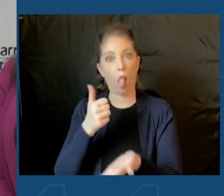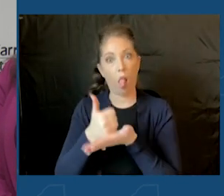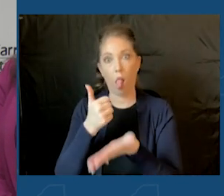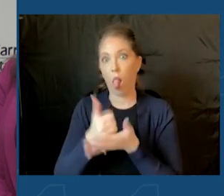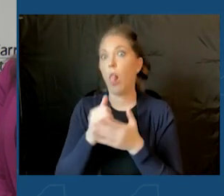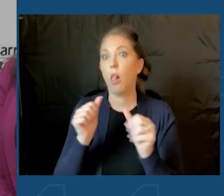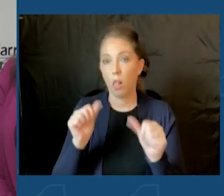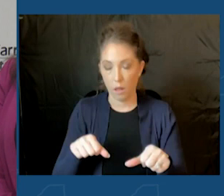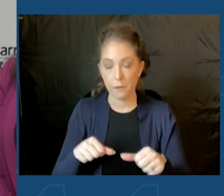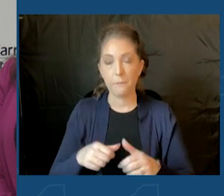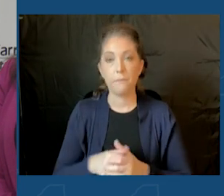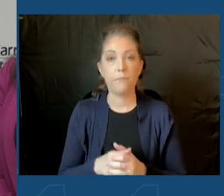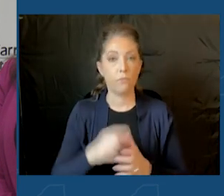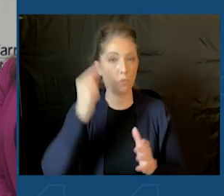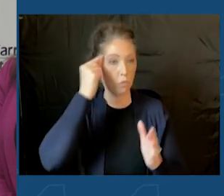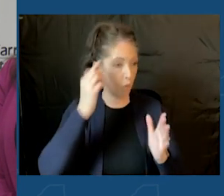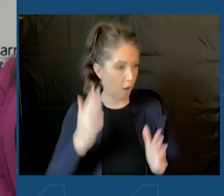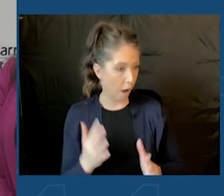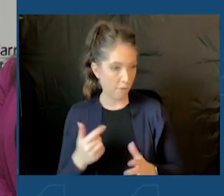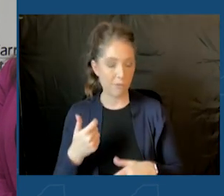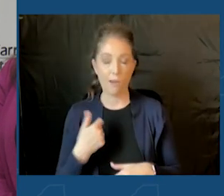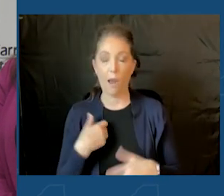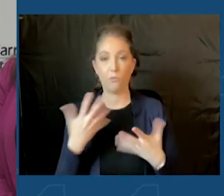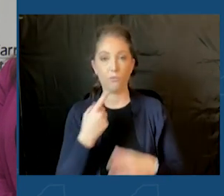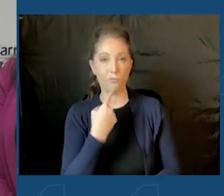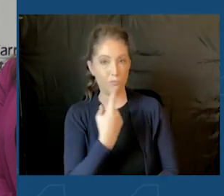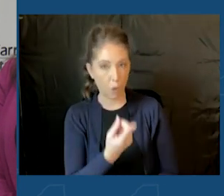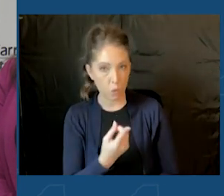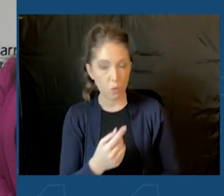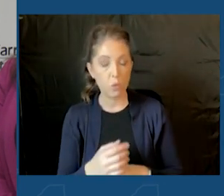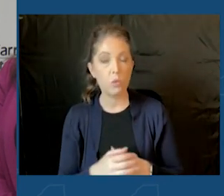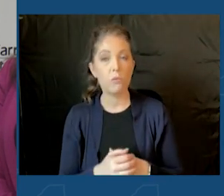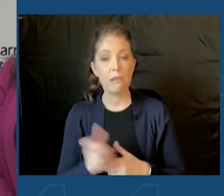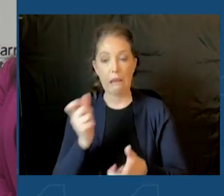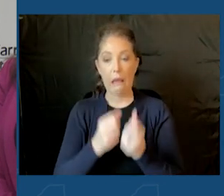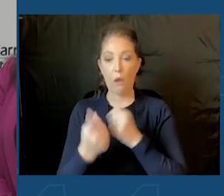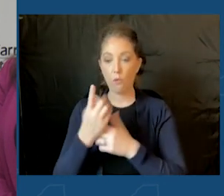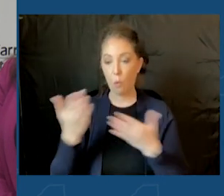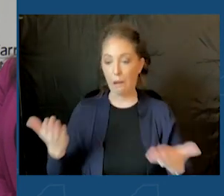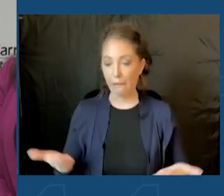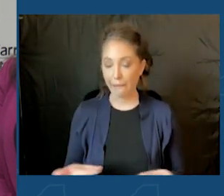So, Governor, I can tell you that that everyone here